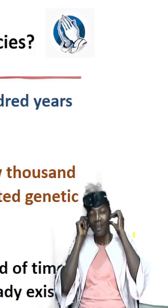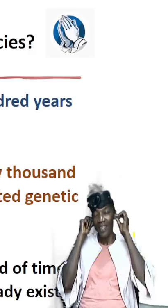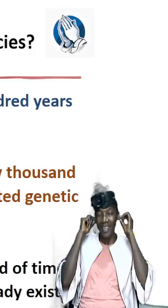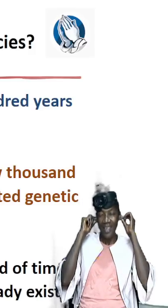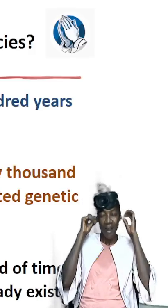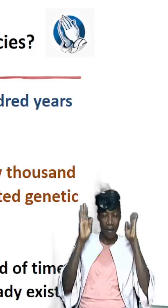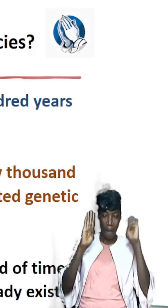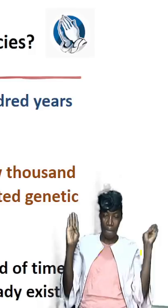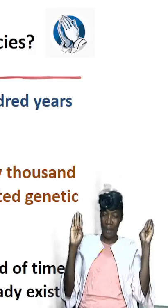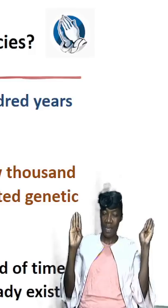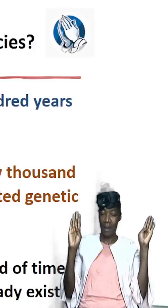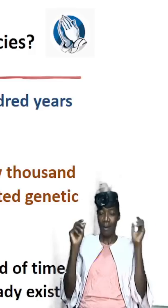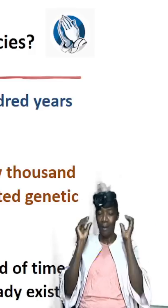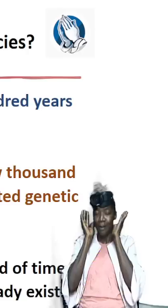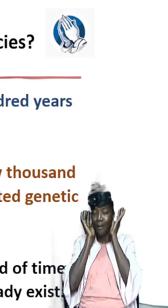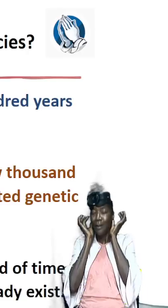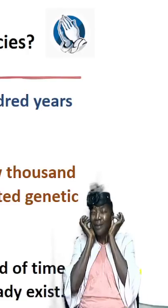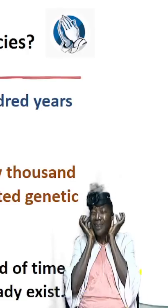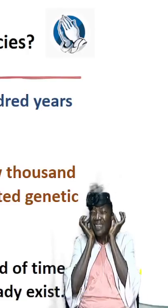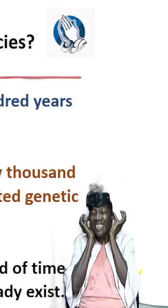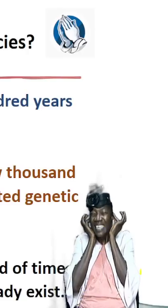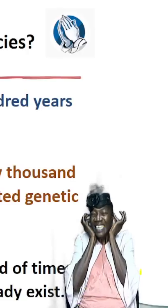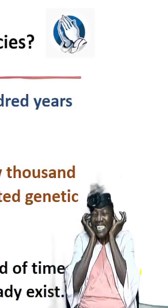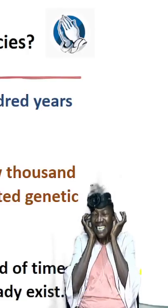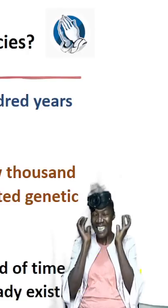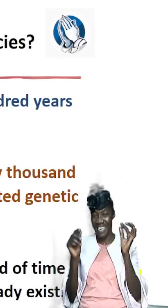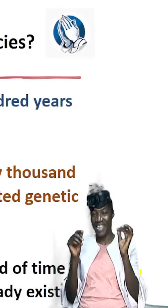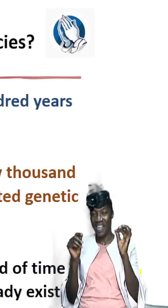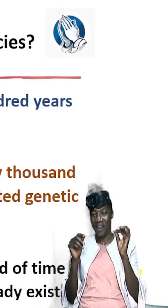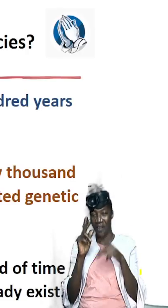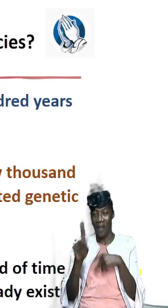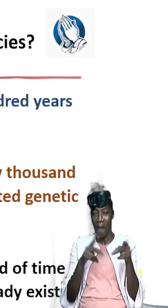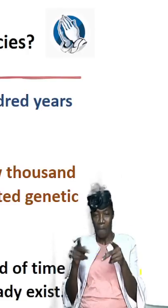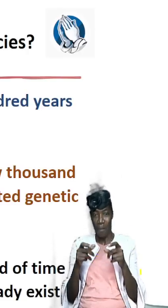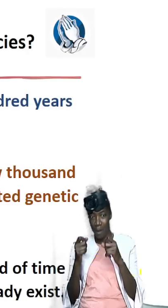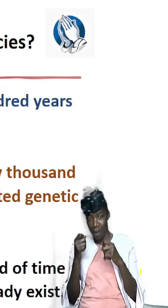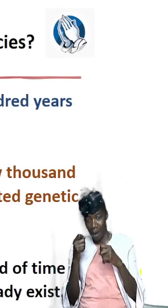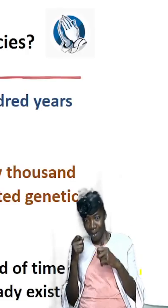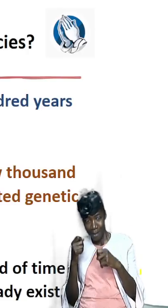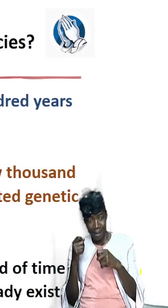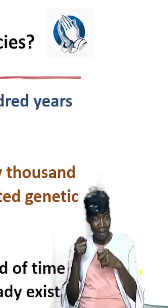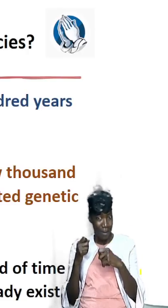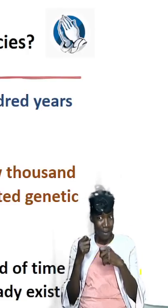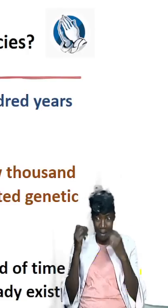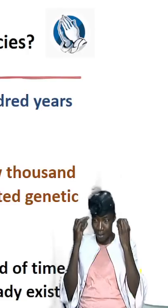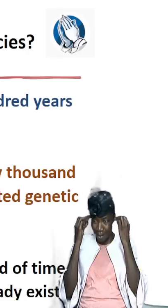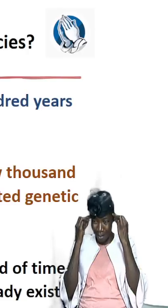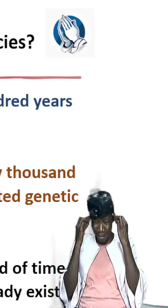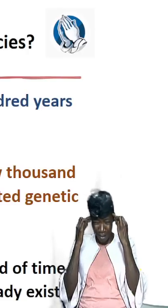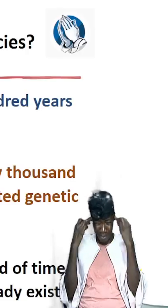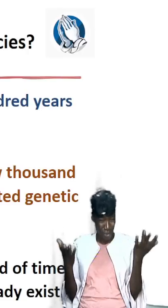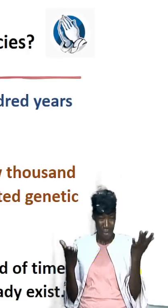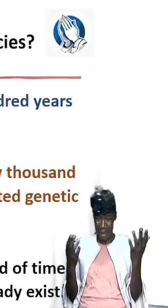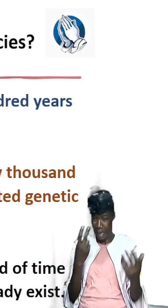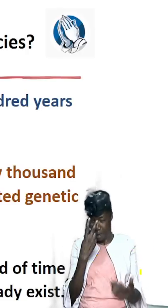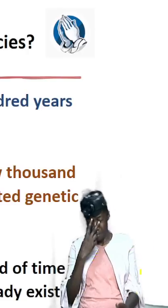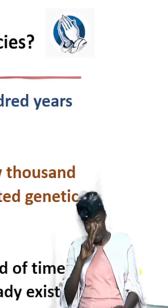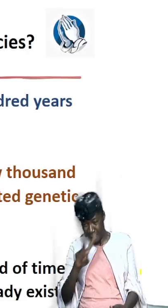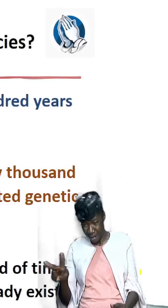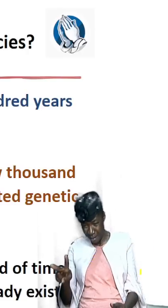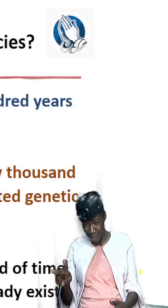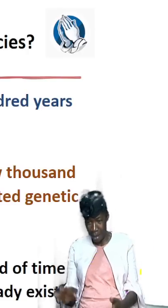with their ears small, and folks are amazed at what they see when they see the